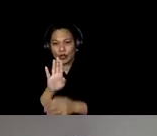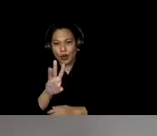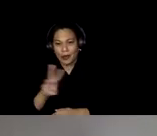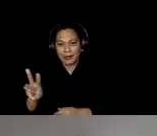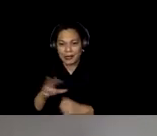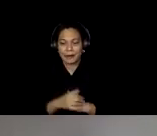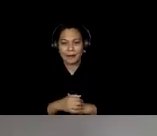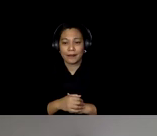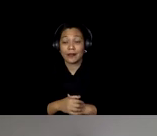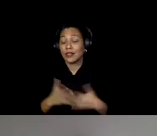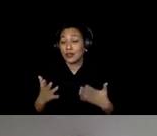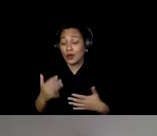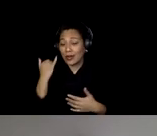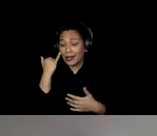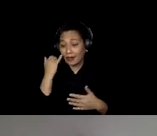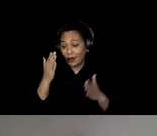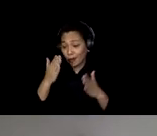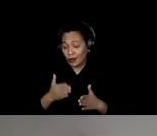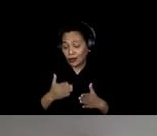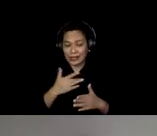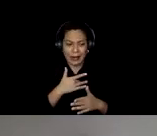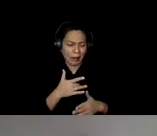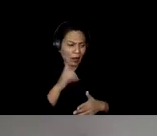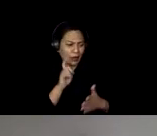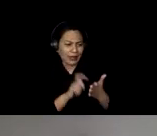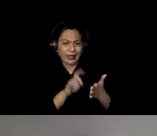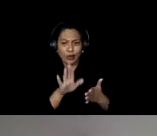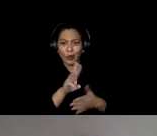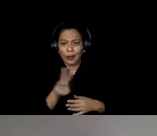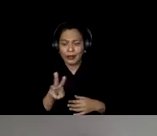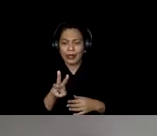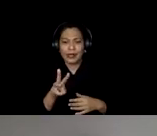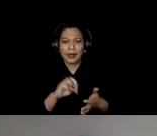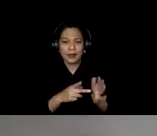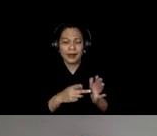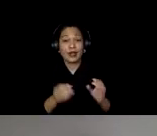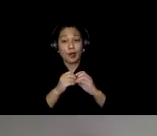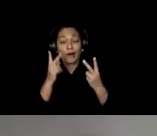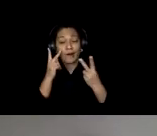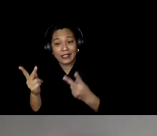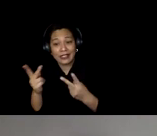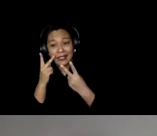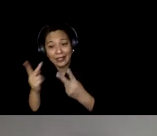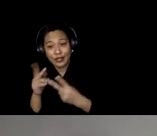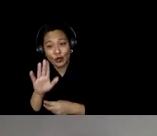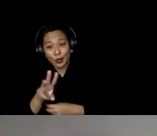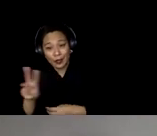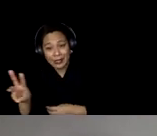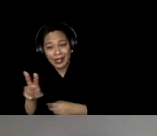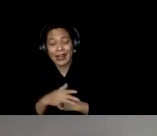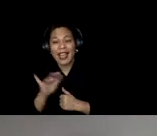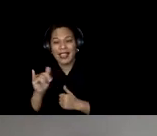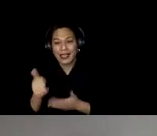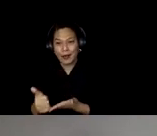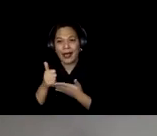who are more likely to click on your website, that means more visitors, and that in turn helps your